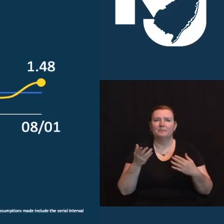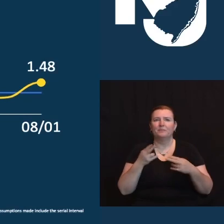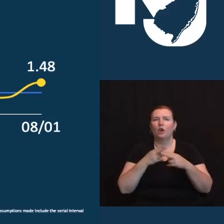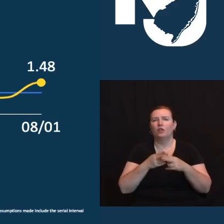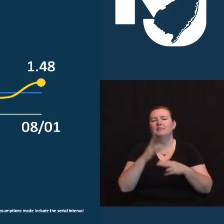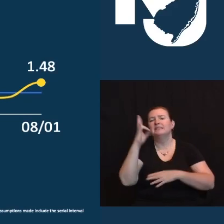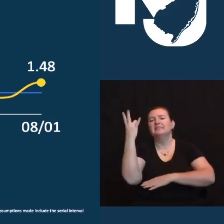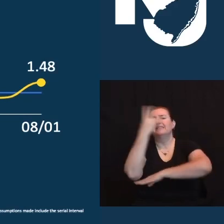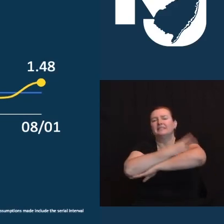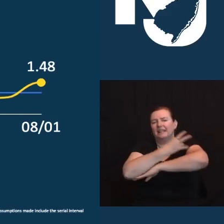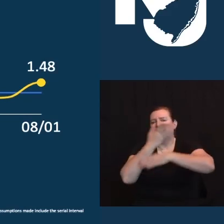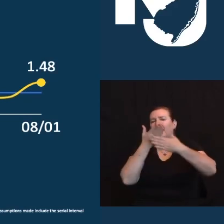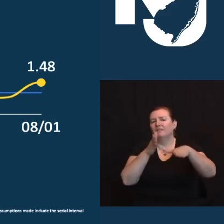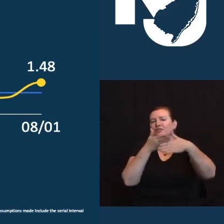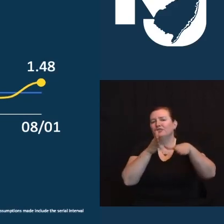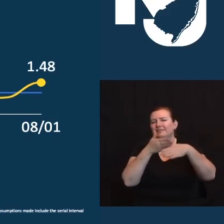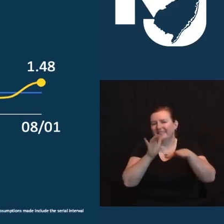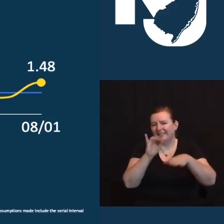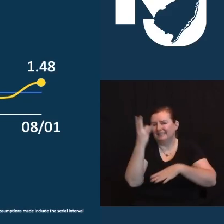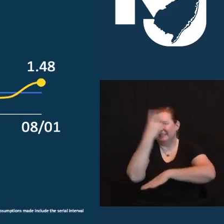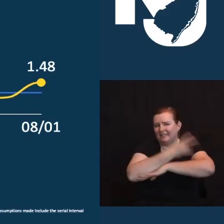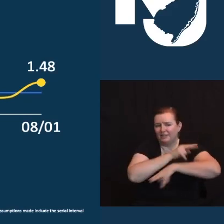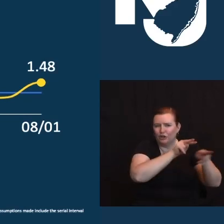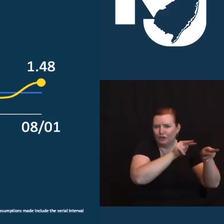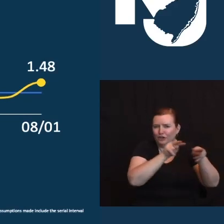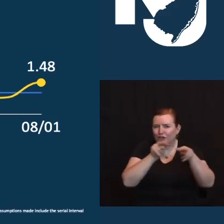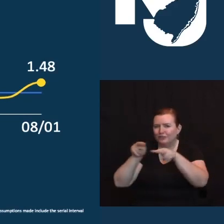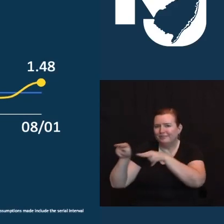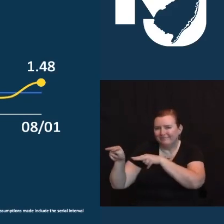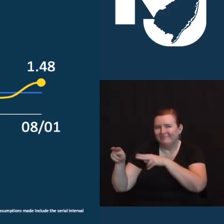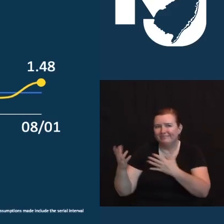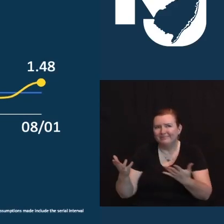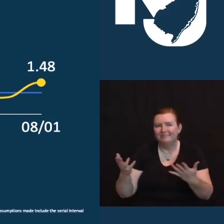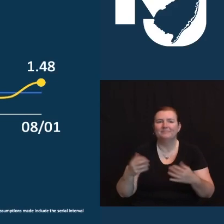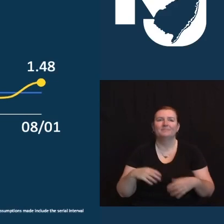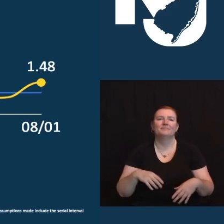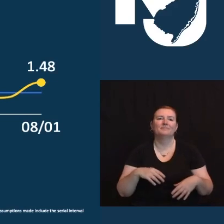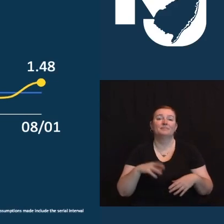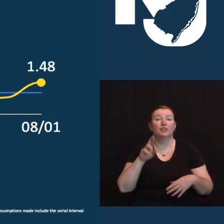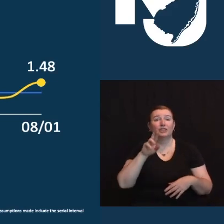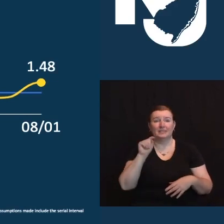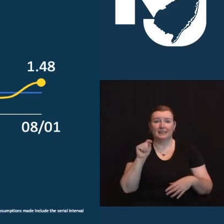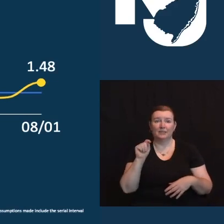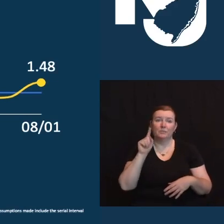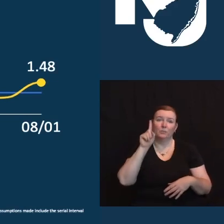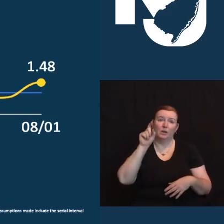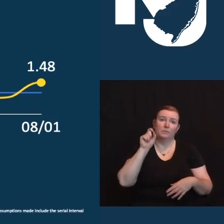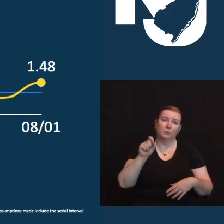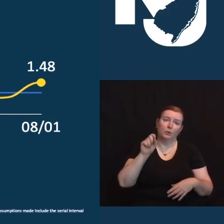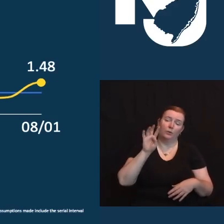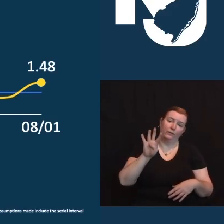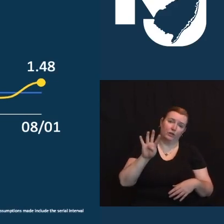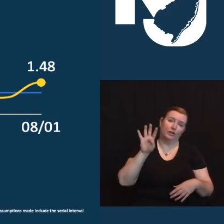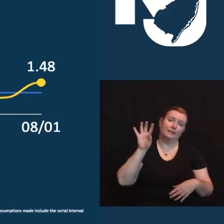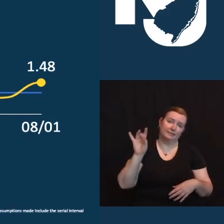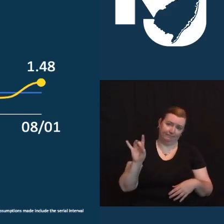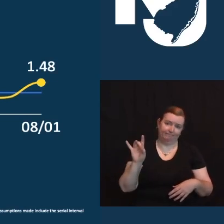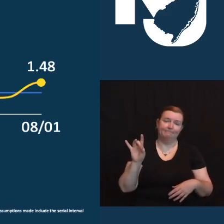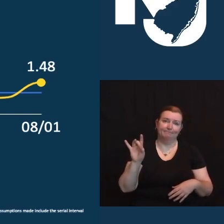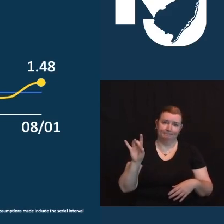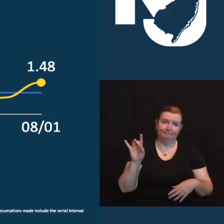average, as you point out all the time. Today, our rate of transmission stands at 1.48.